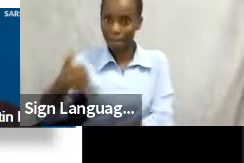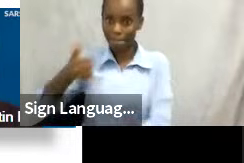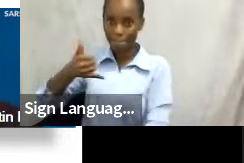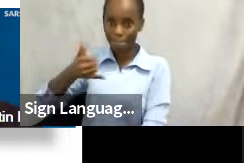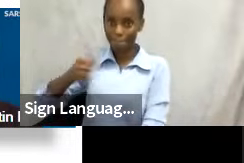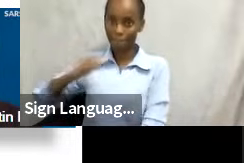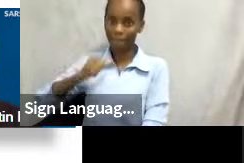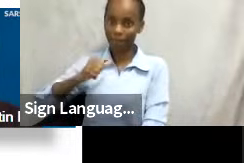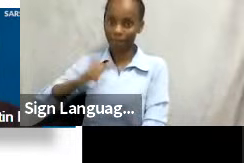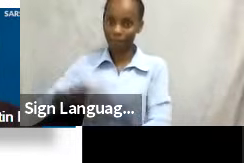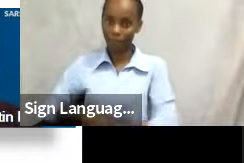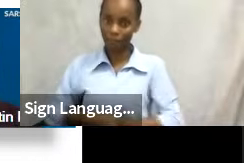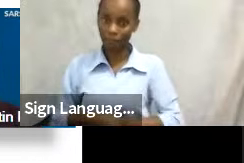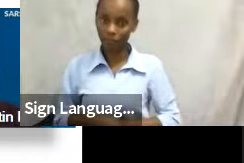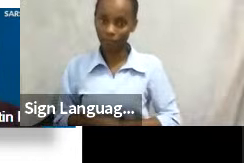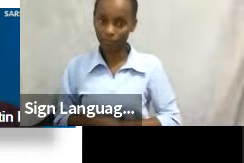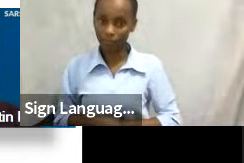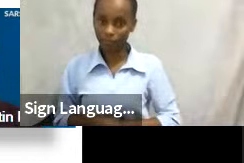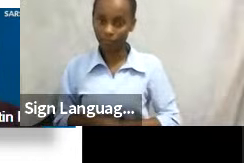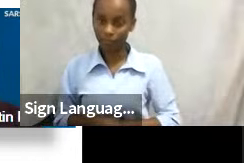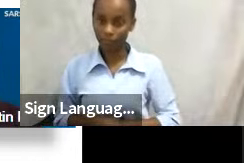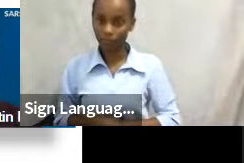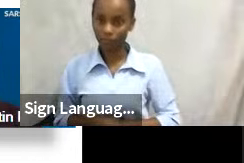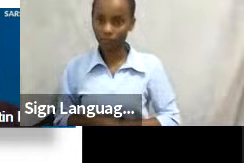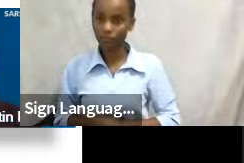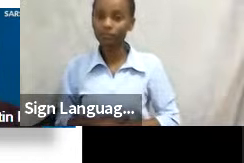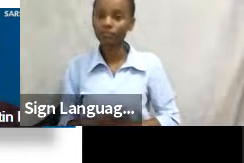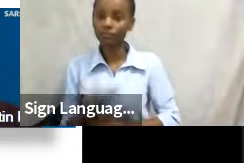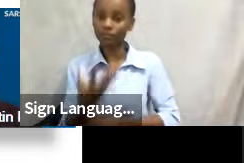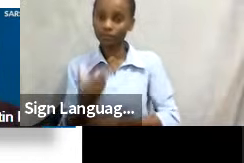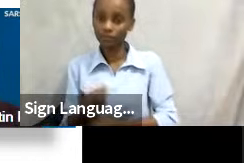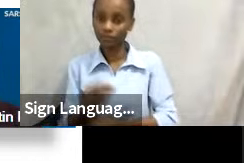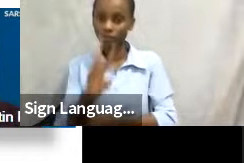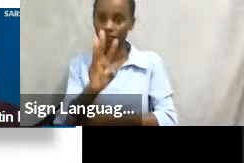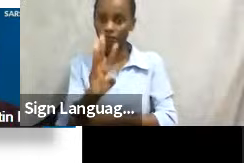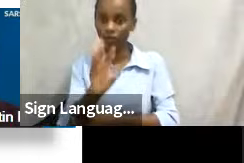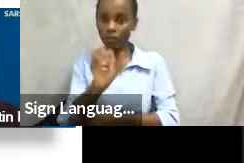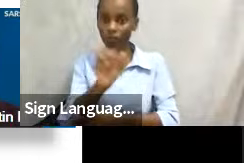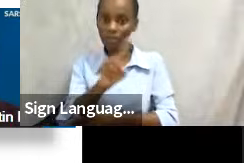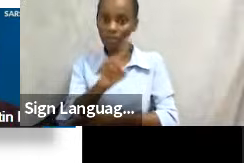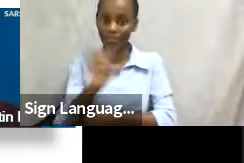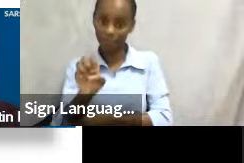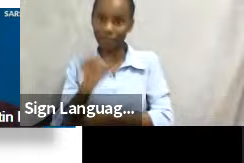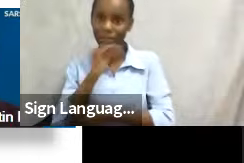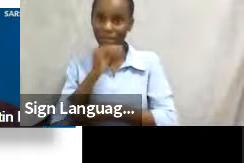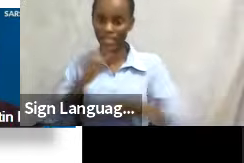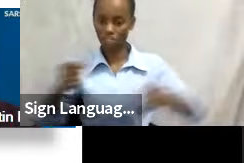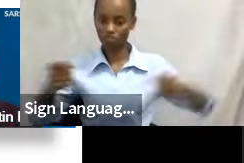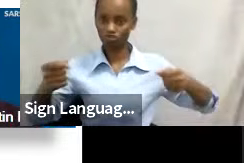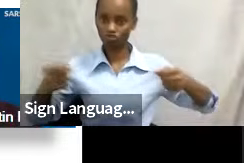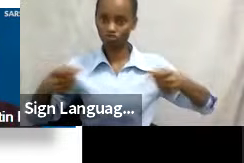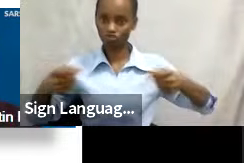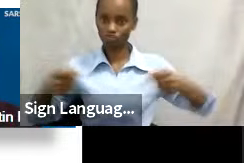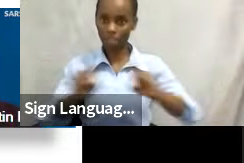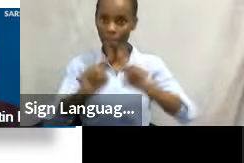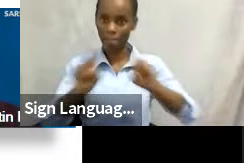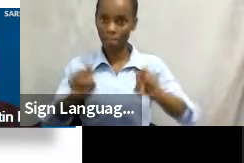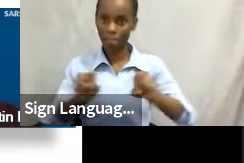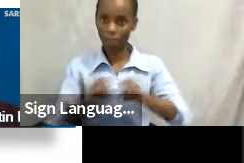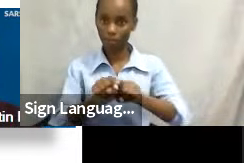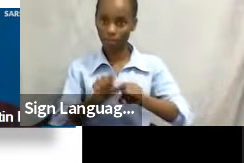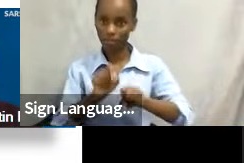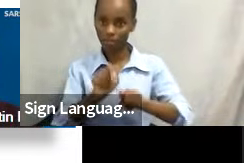We also have Lawazi, which is our chat bot, which if you are registered for SARS e-filing or using our mobile